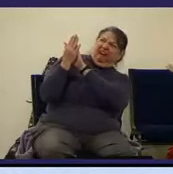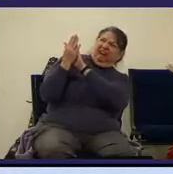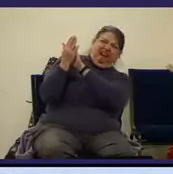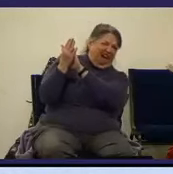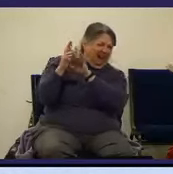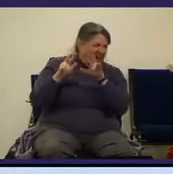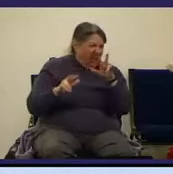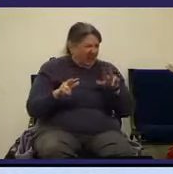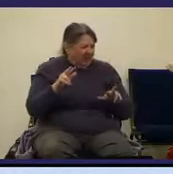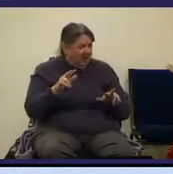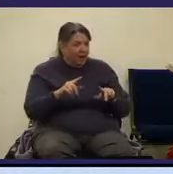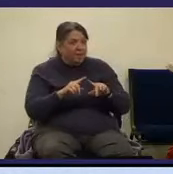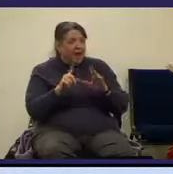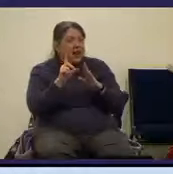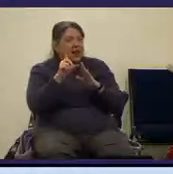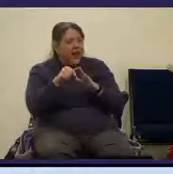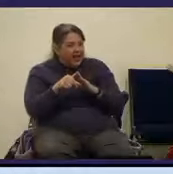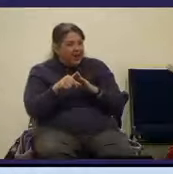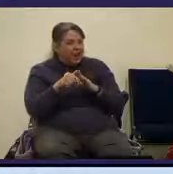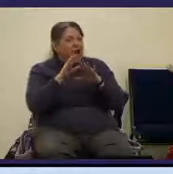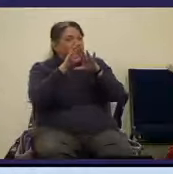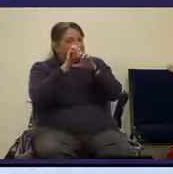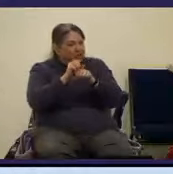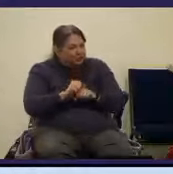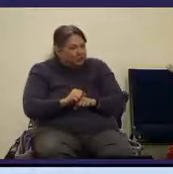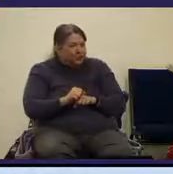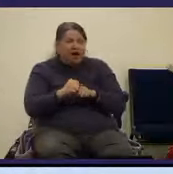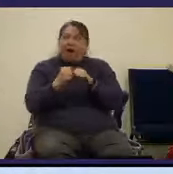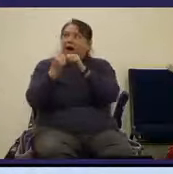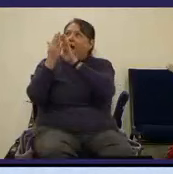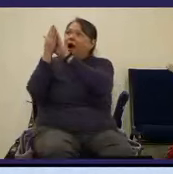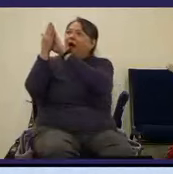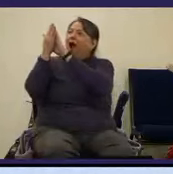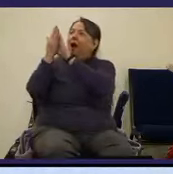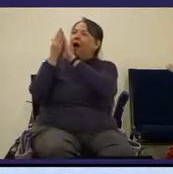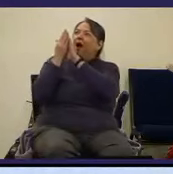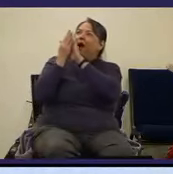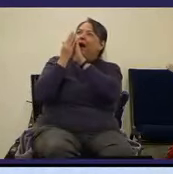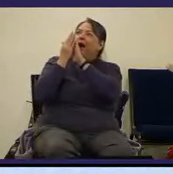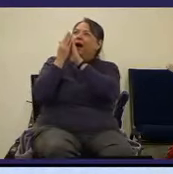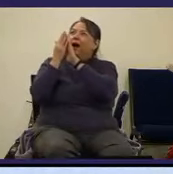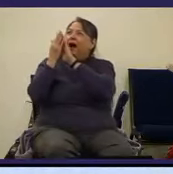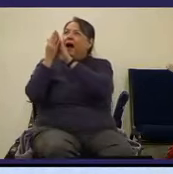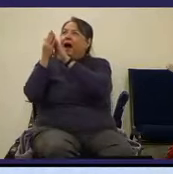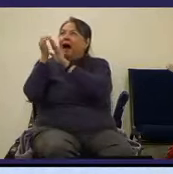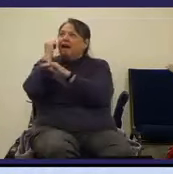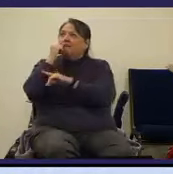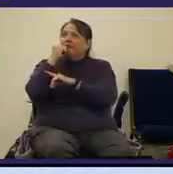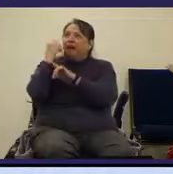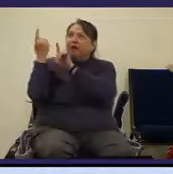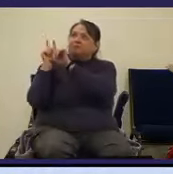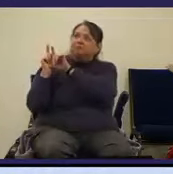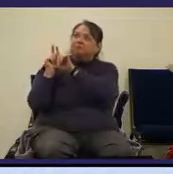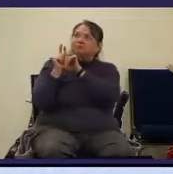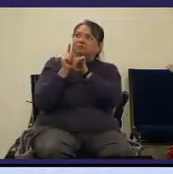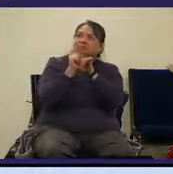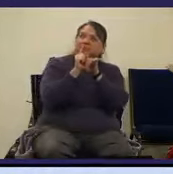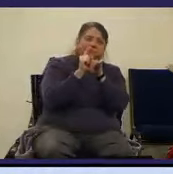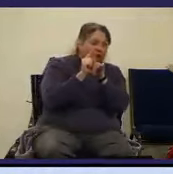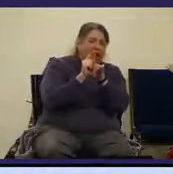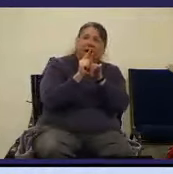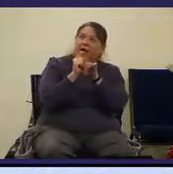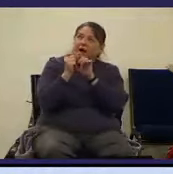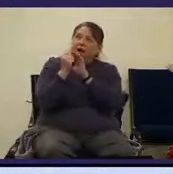so conscious of the presence of God that is as difficult